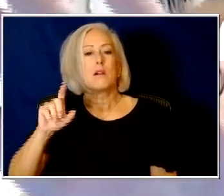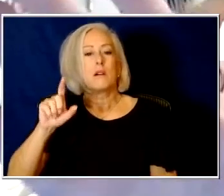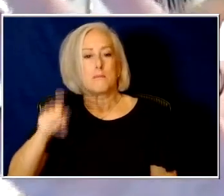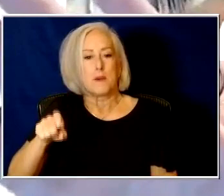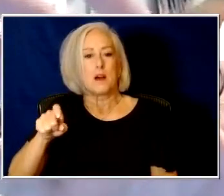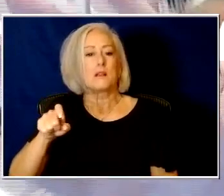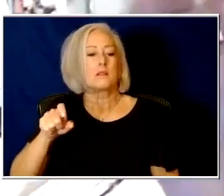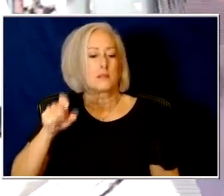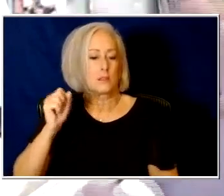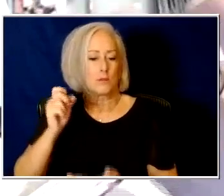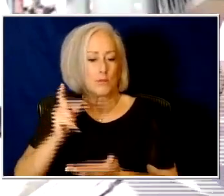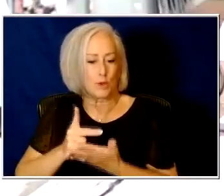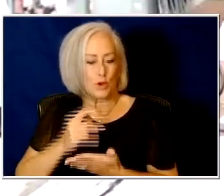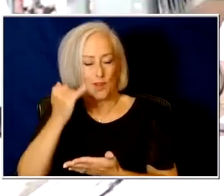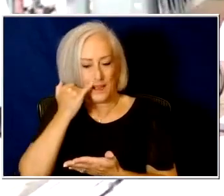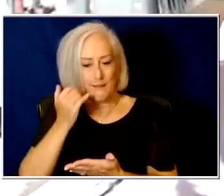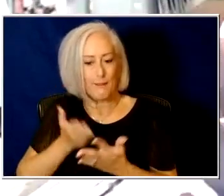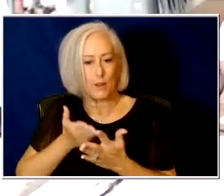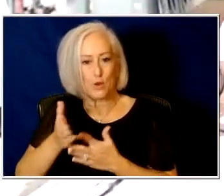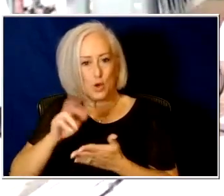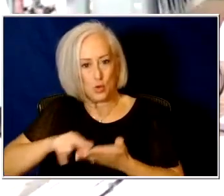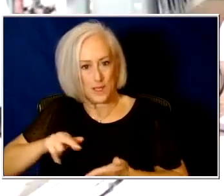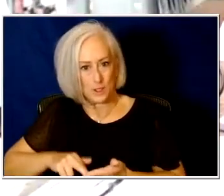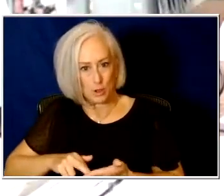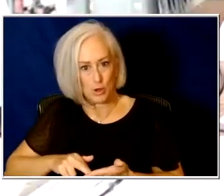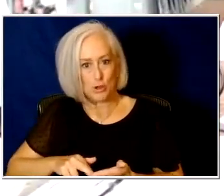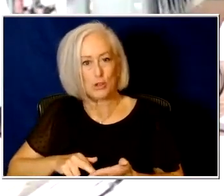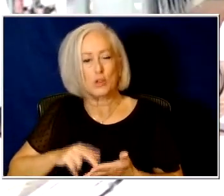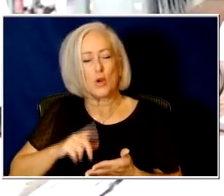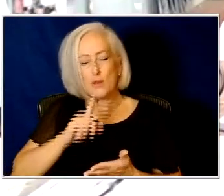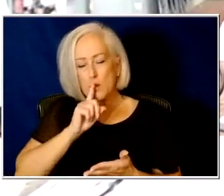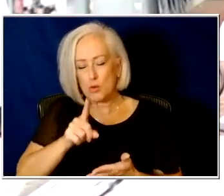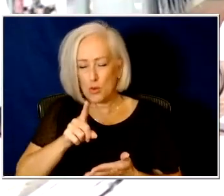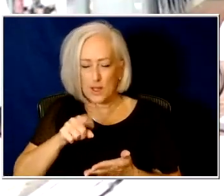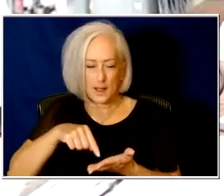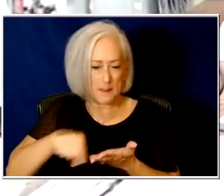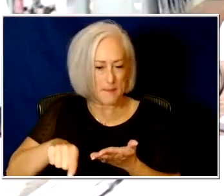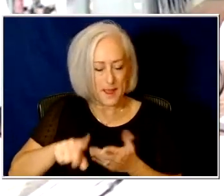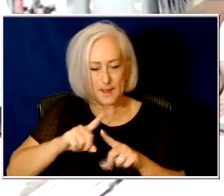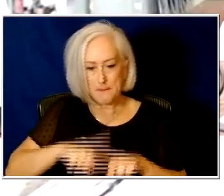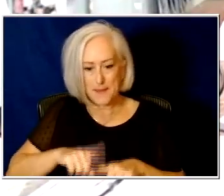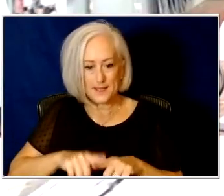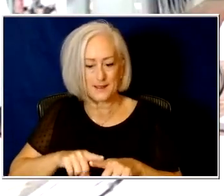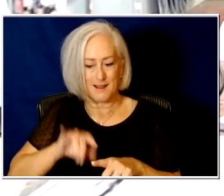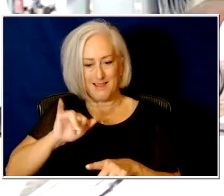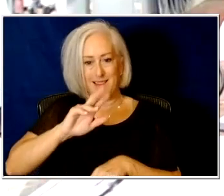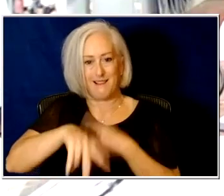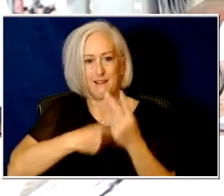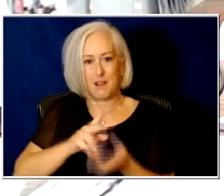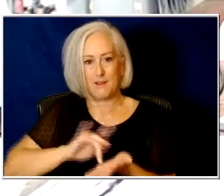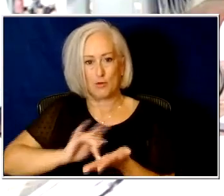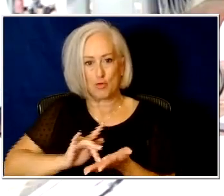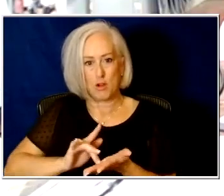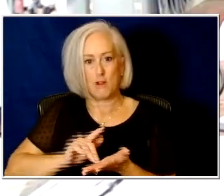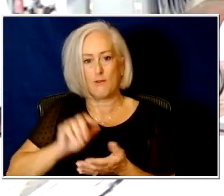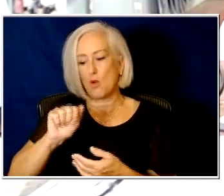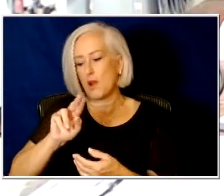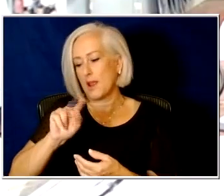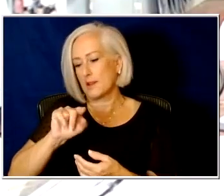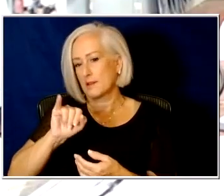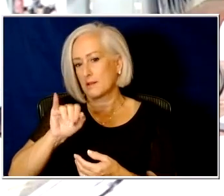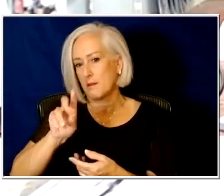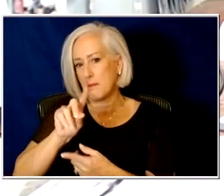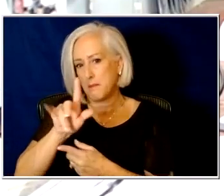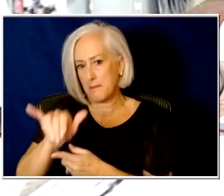of these drugs that target amyloid in this way as an antibody. And so they're going to have to do a review, I think,